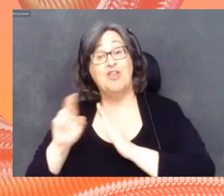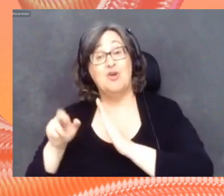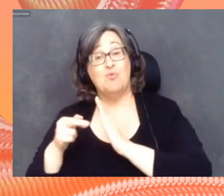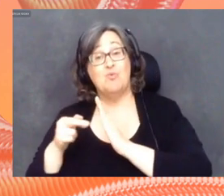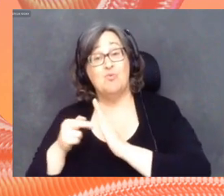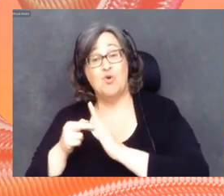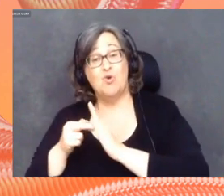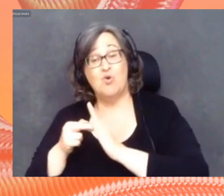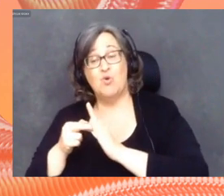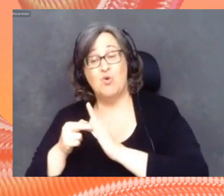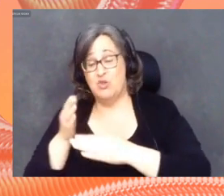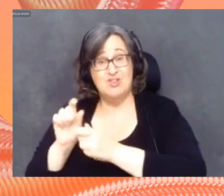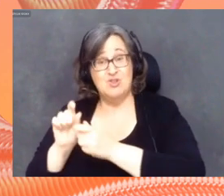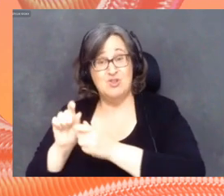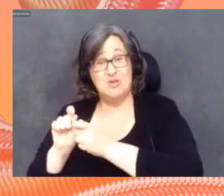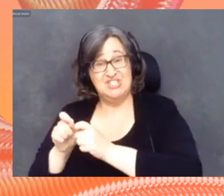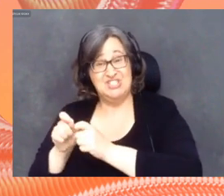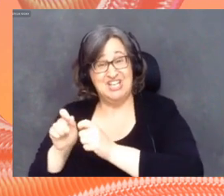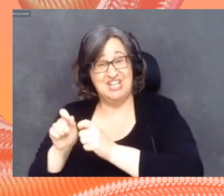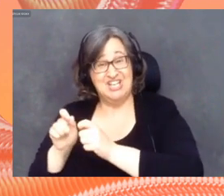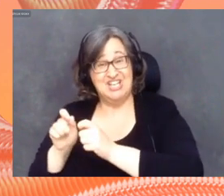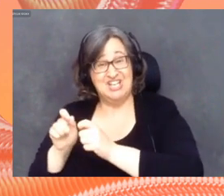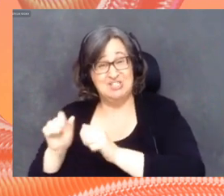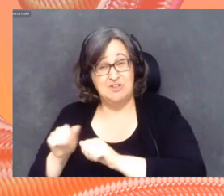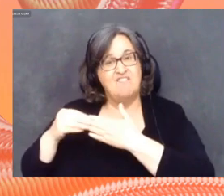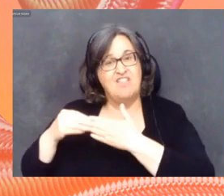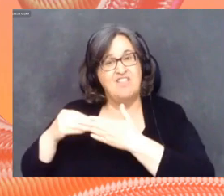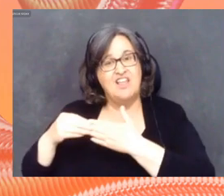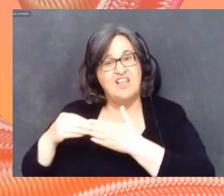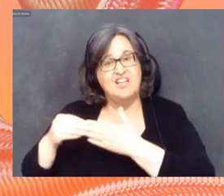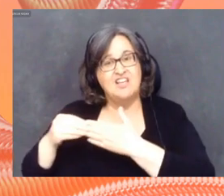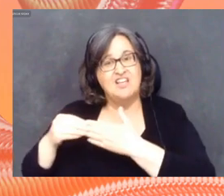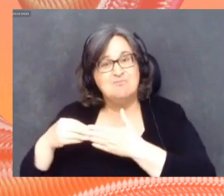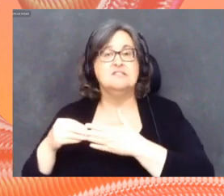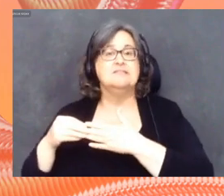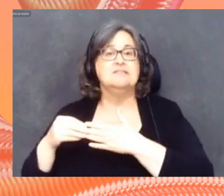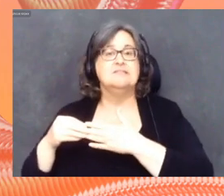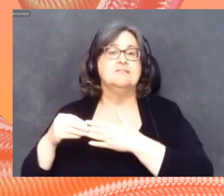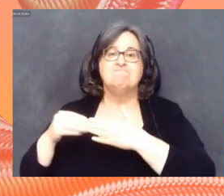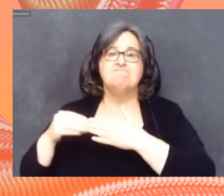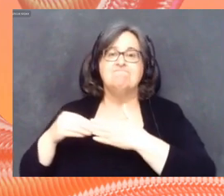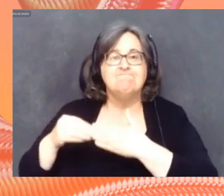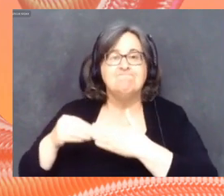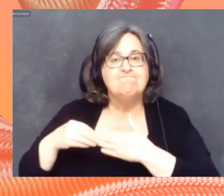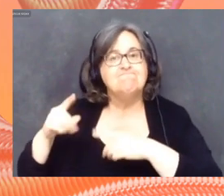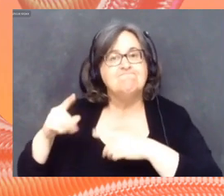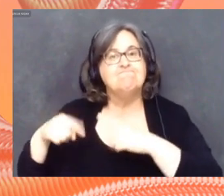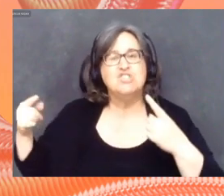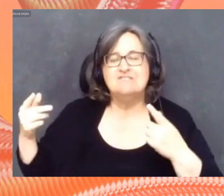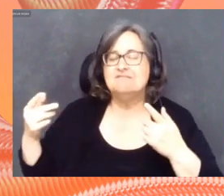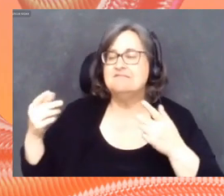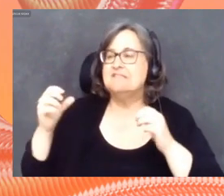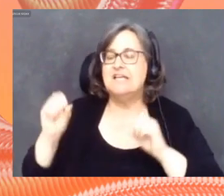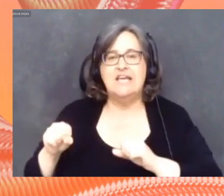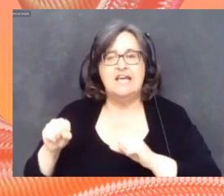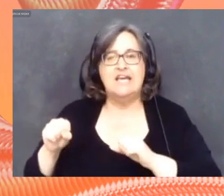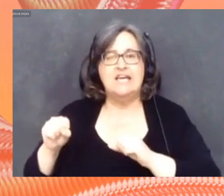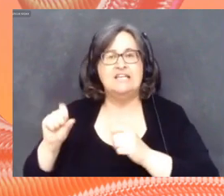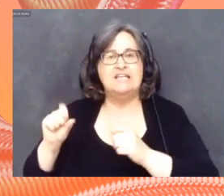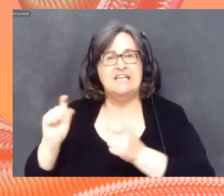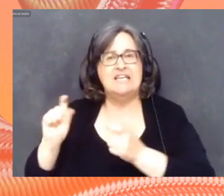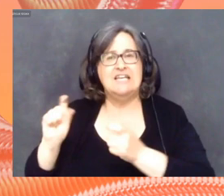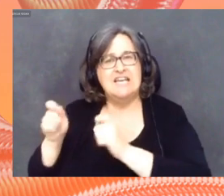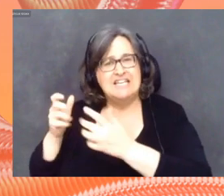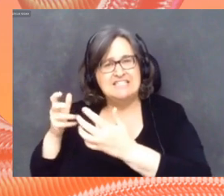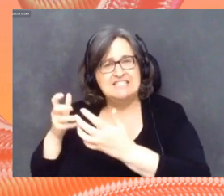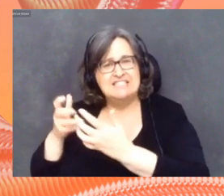in-between space. So flexibility, versatility, adaptability are the main